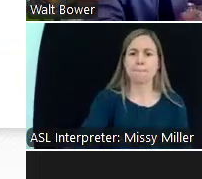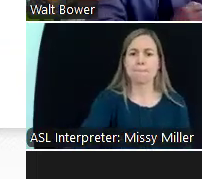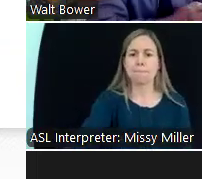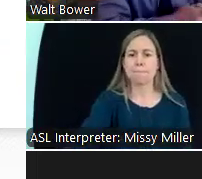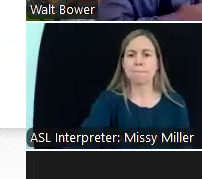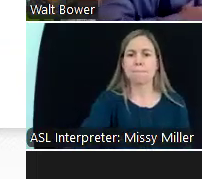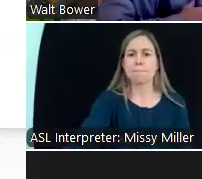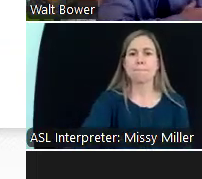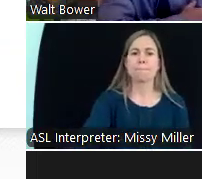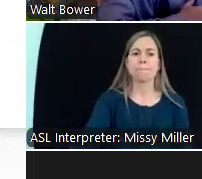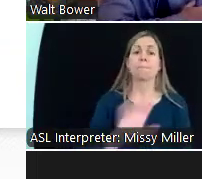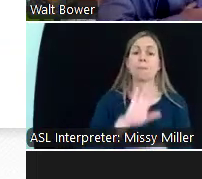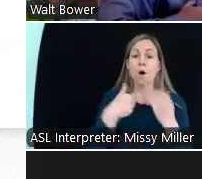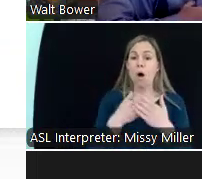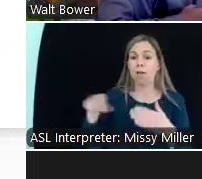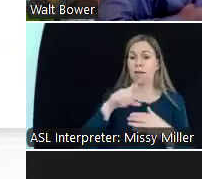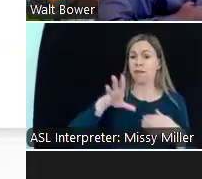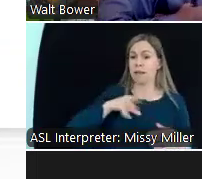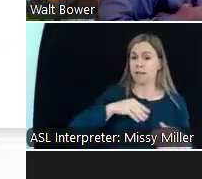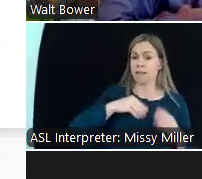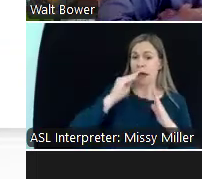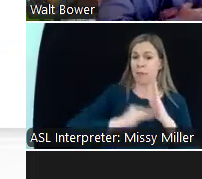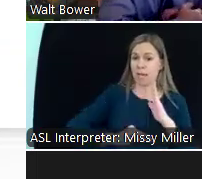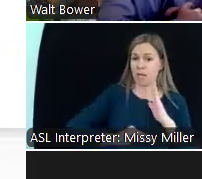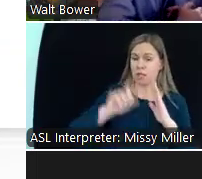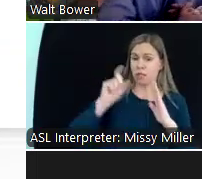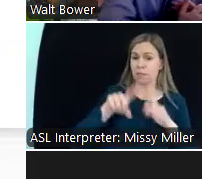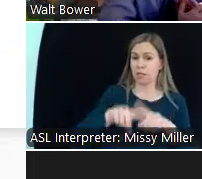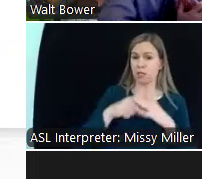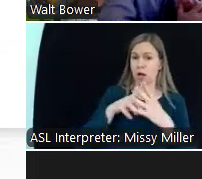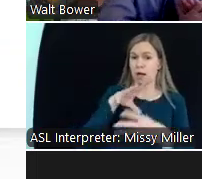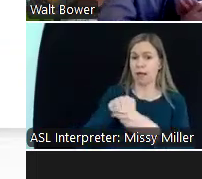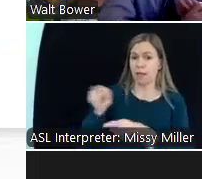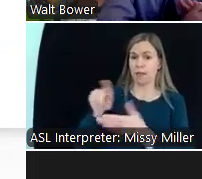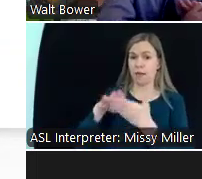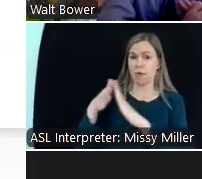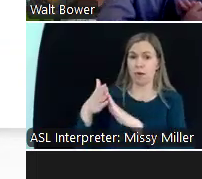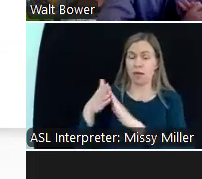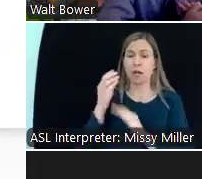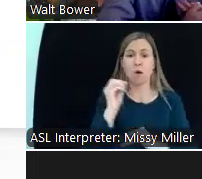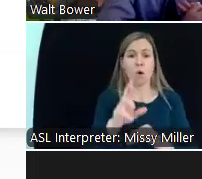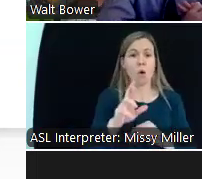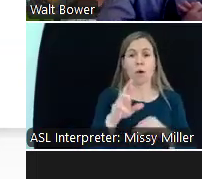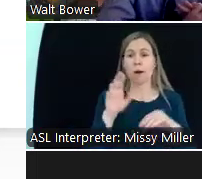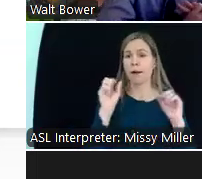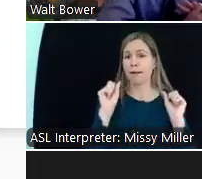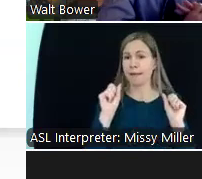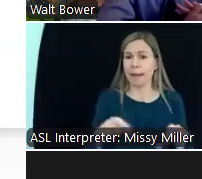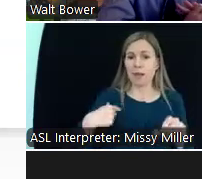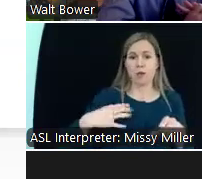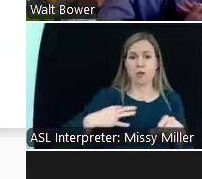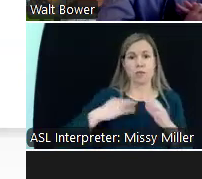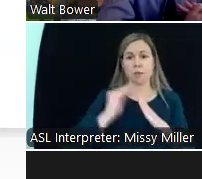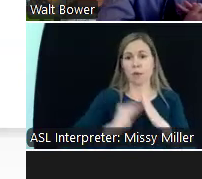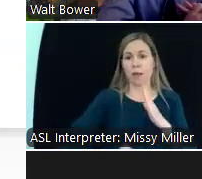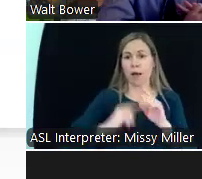Do all of these applications have to begin in the community? Or can any applications be made from a